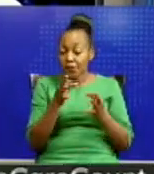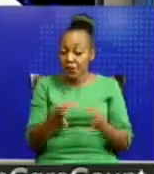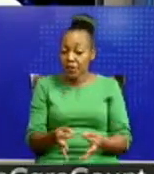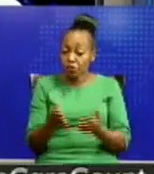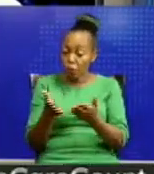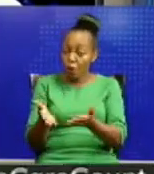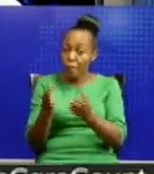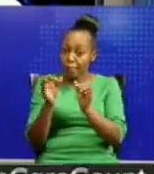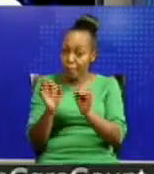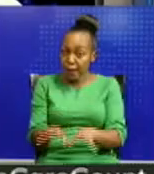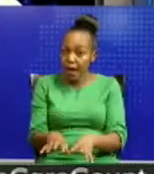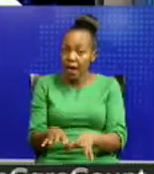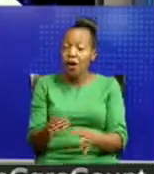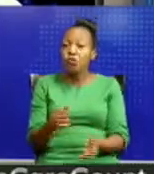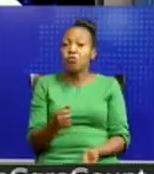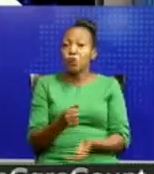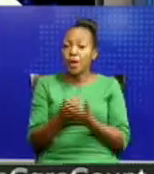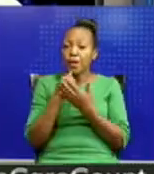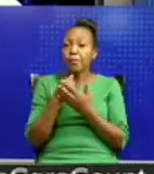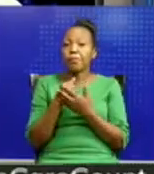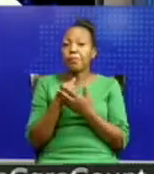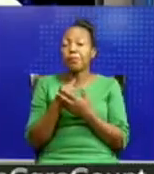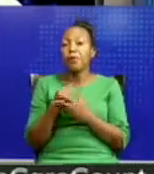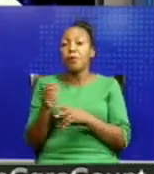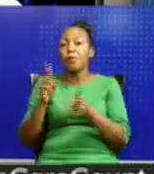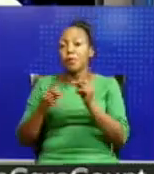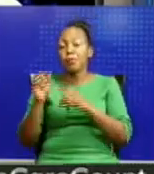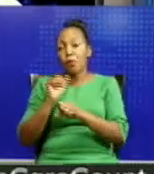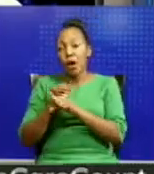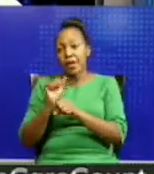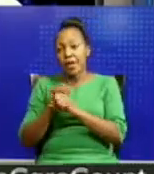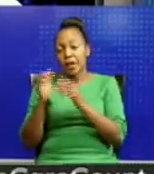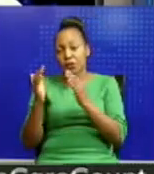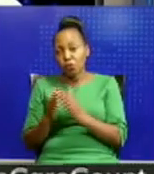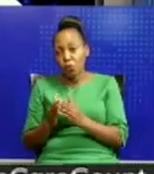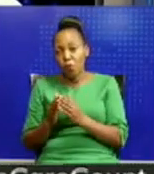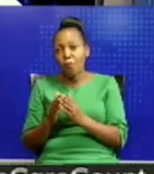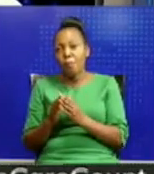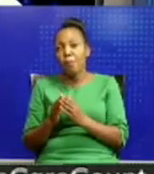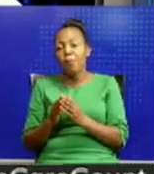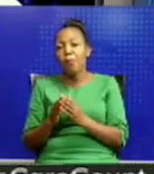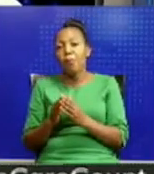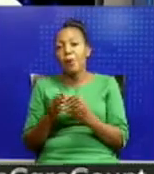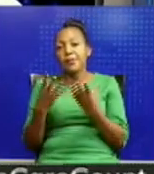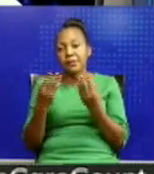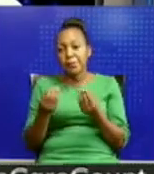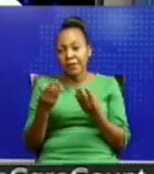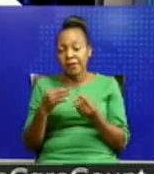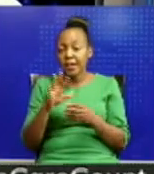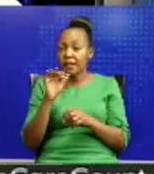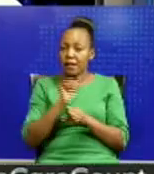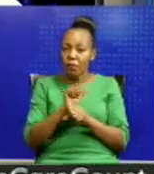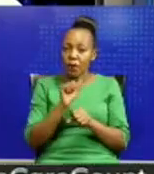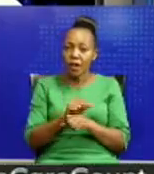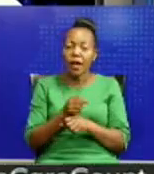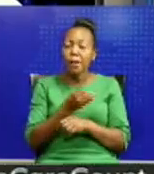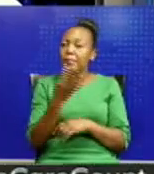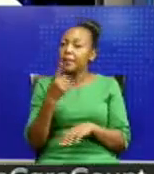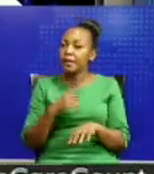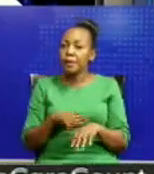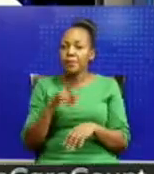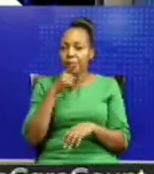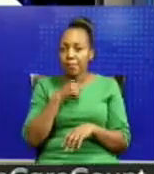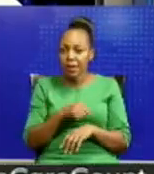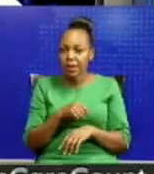and easily accessible and affordable, then you are going to exacerbate the gender inequalities, because most men